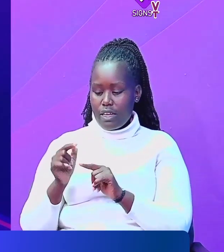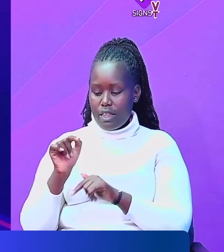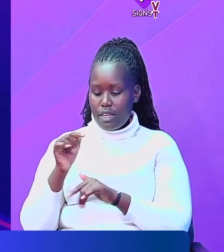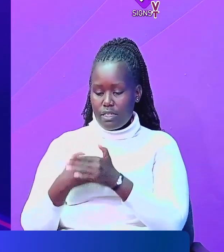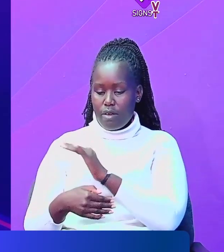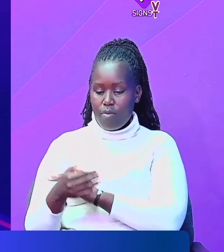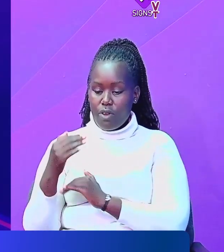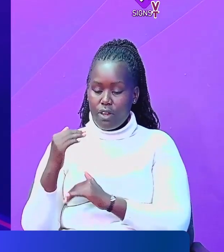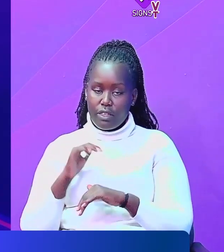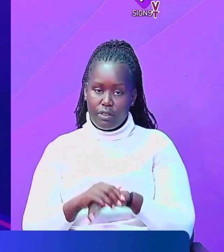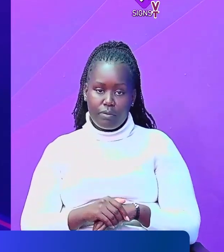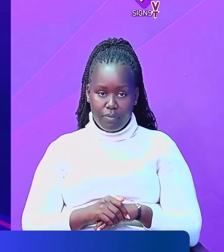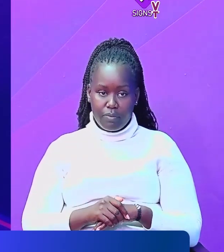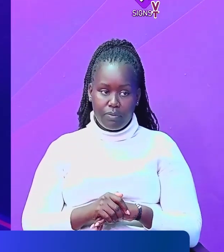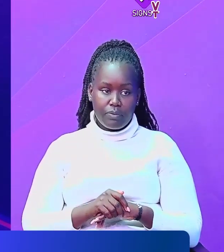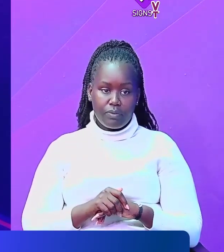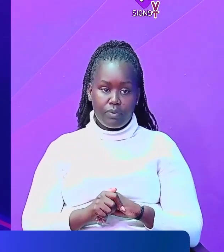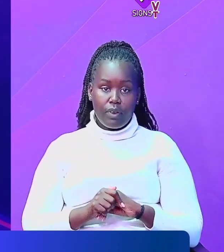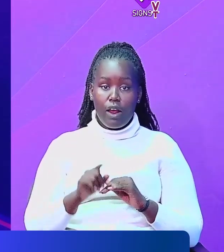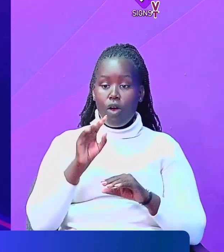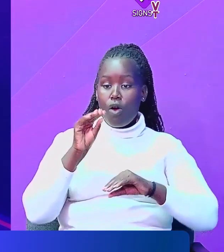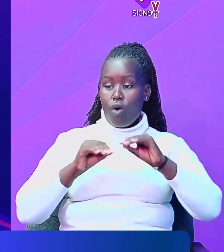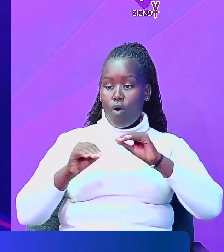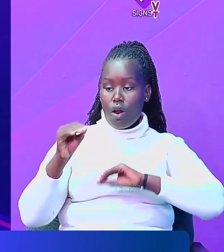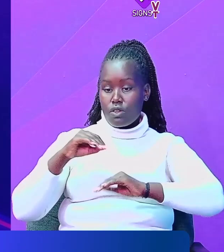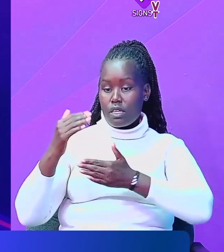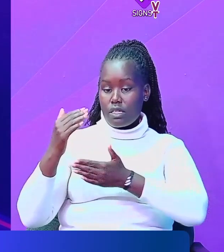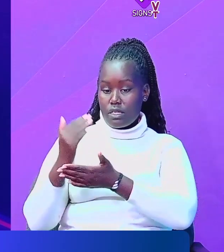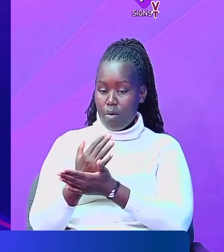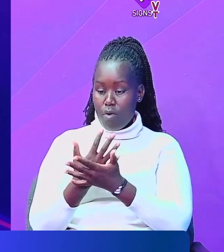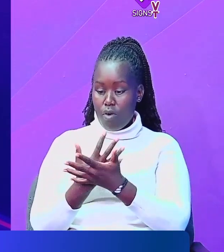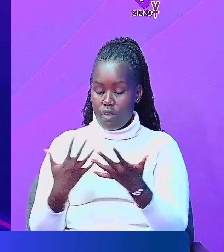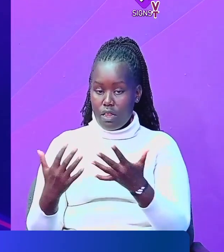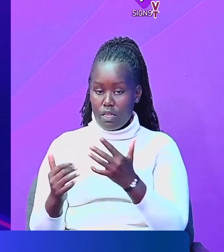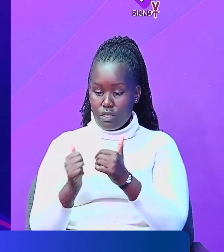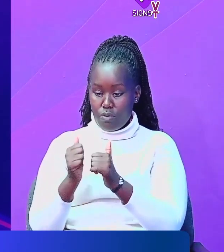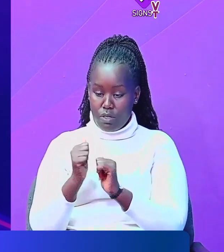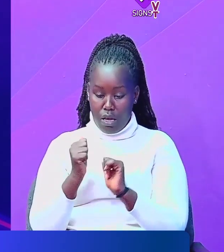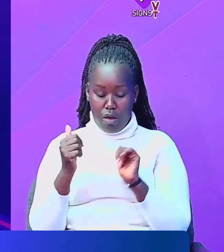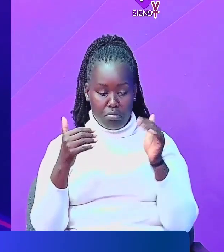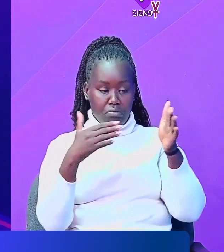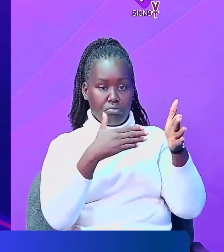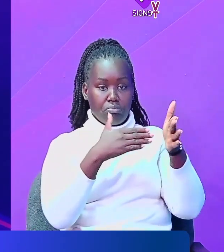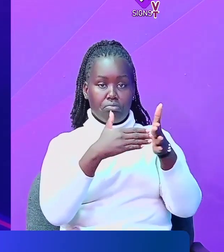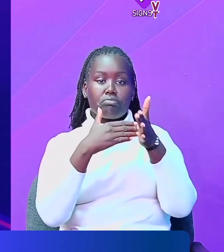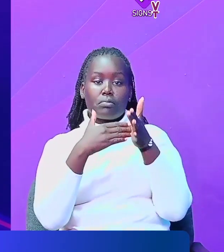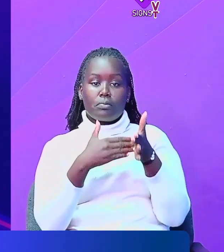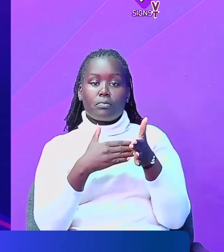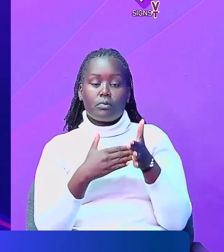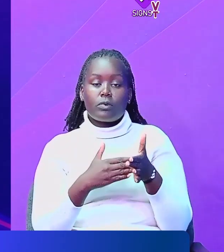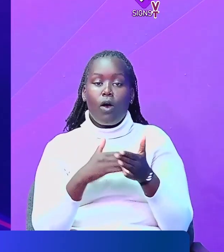And rampant corruption. Some of the things that are hindering or that